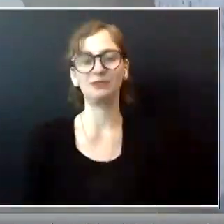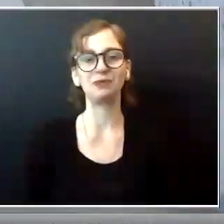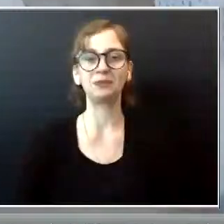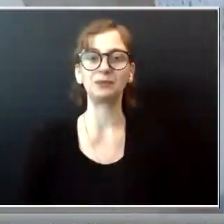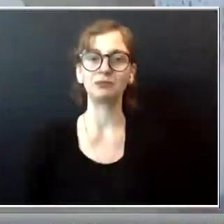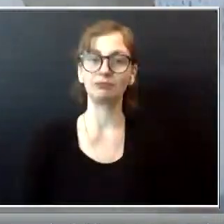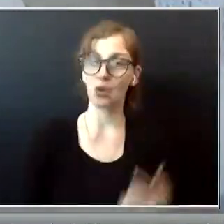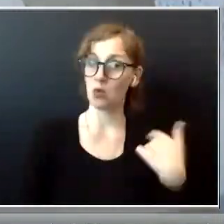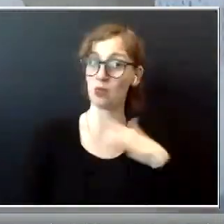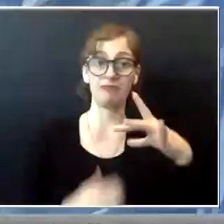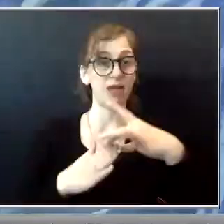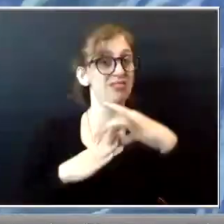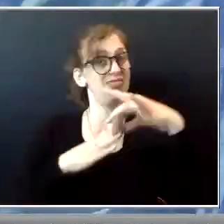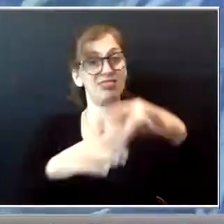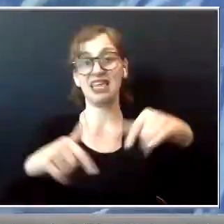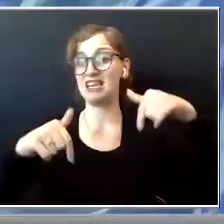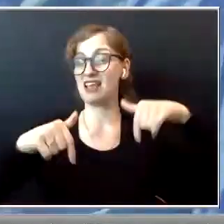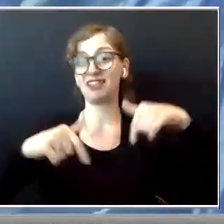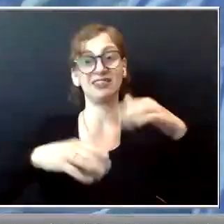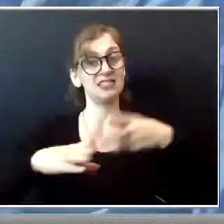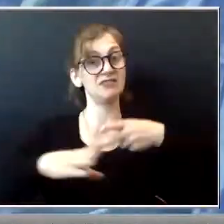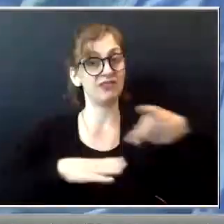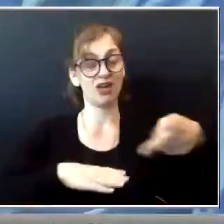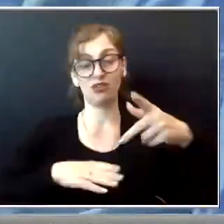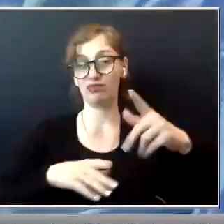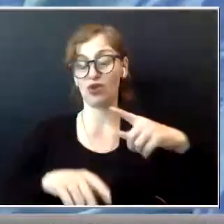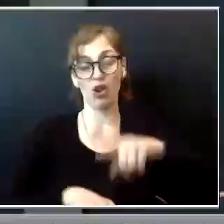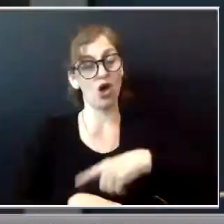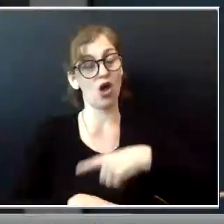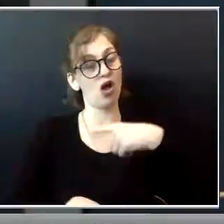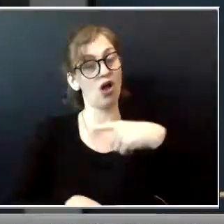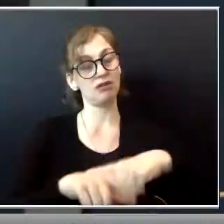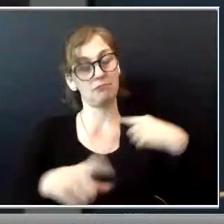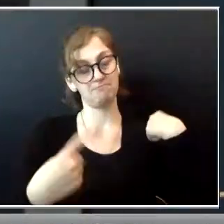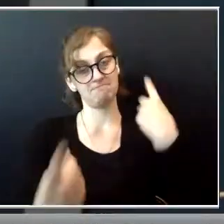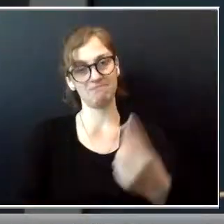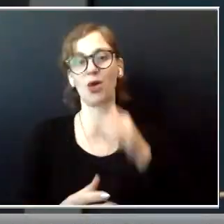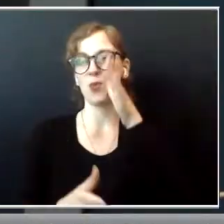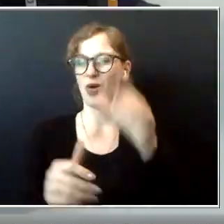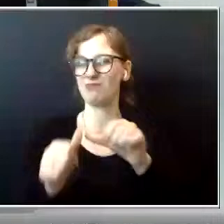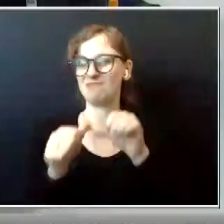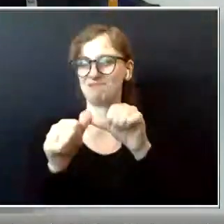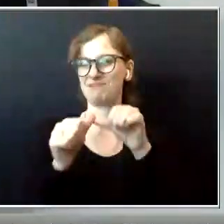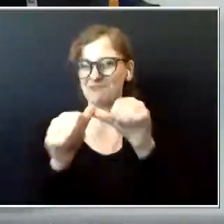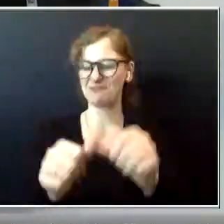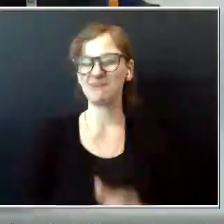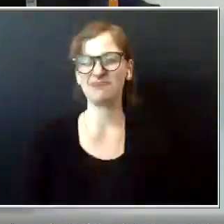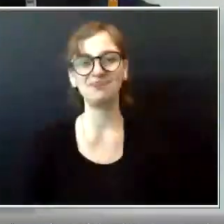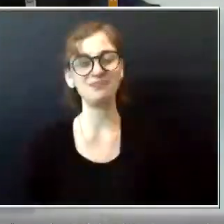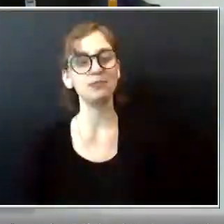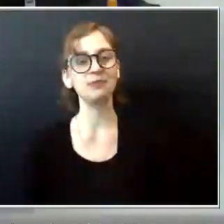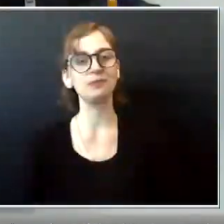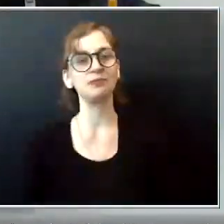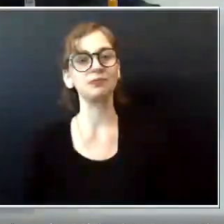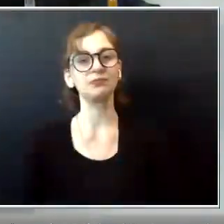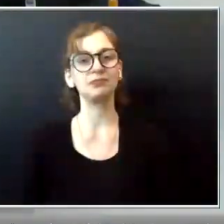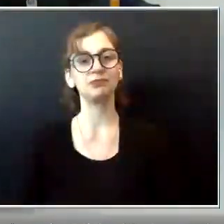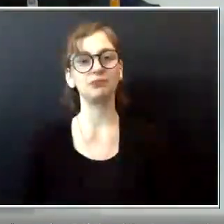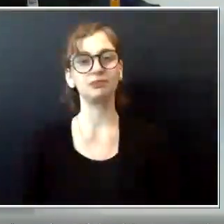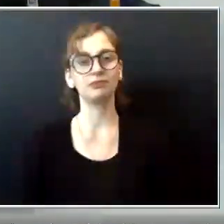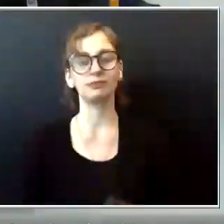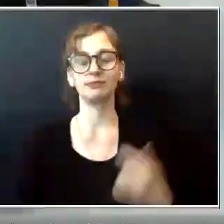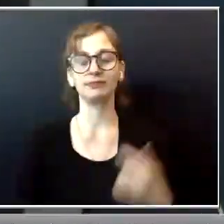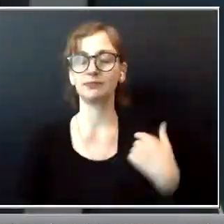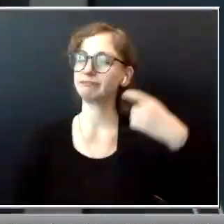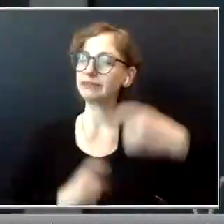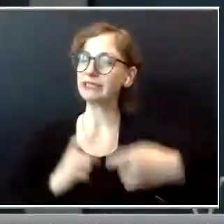for quite some time, and we'll continue to do it. Feel nice and smooth. You're just going to push the device out from here. And we have contributed to science, and our